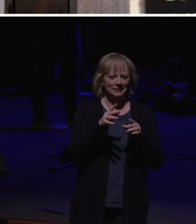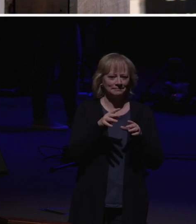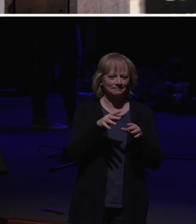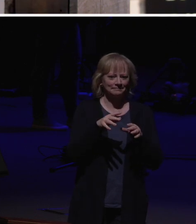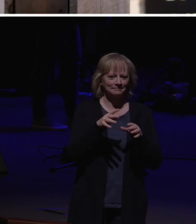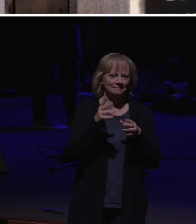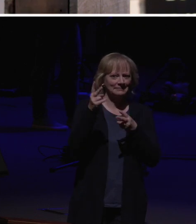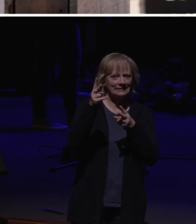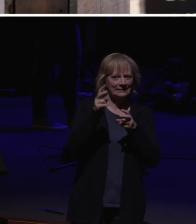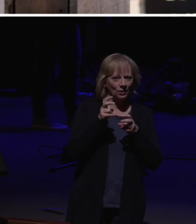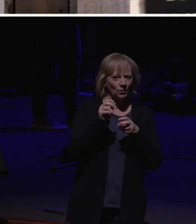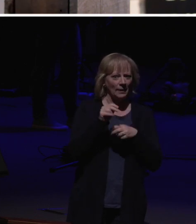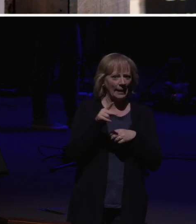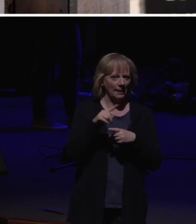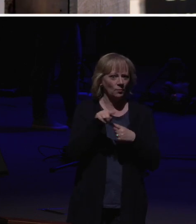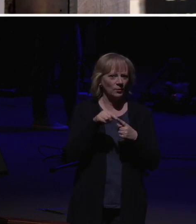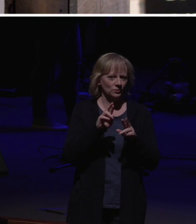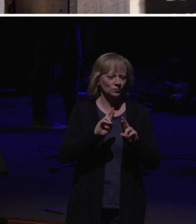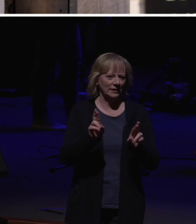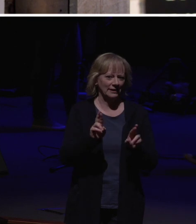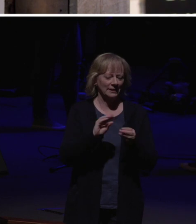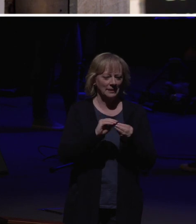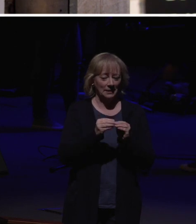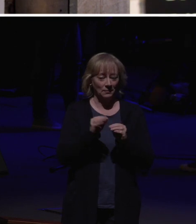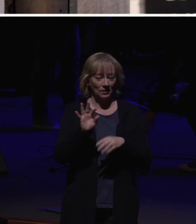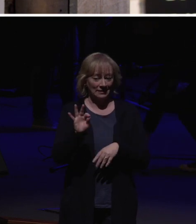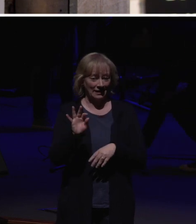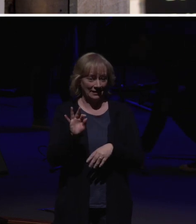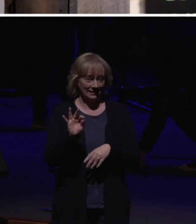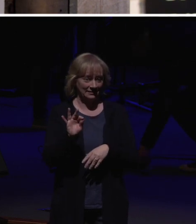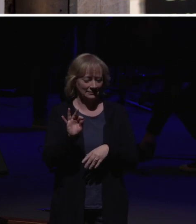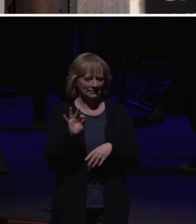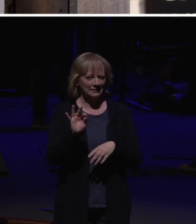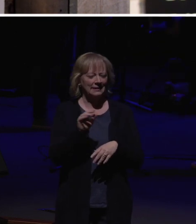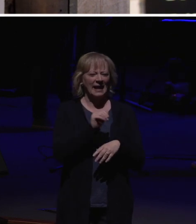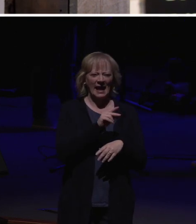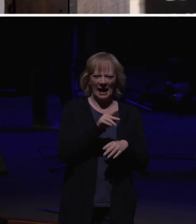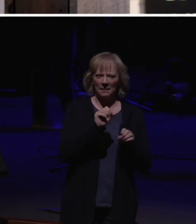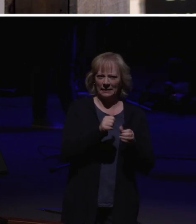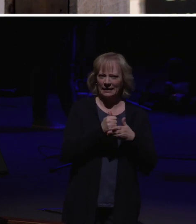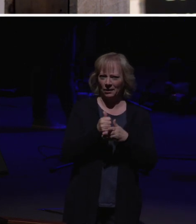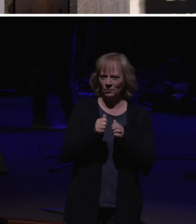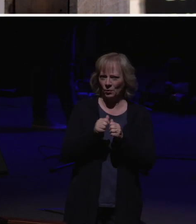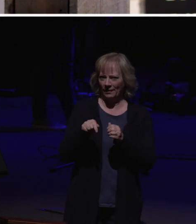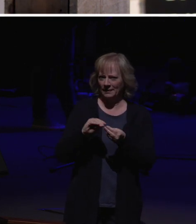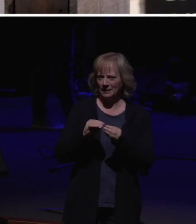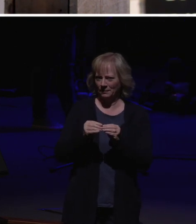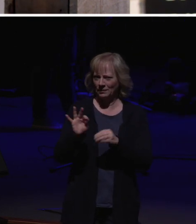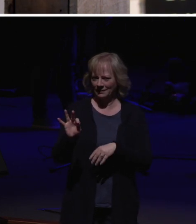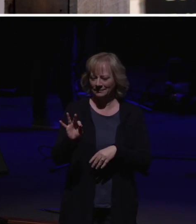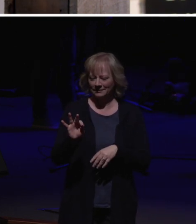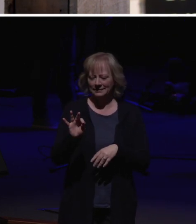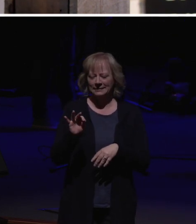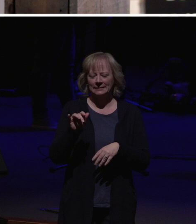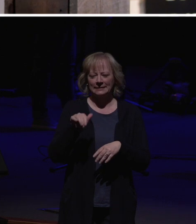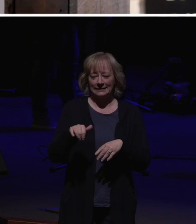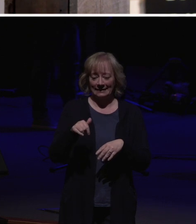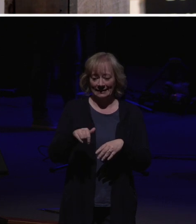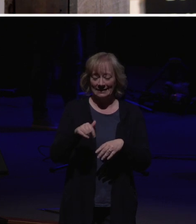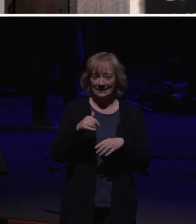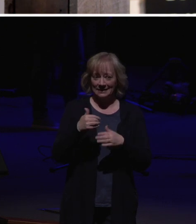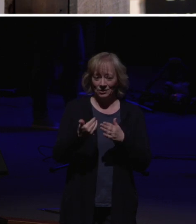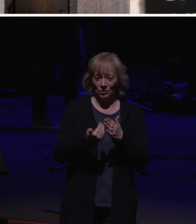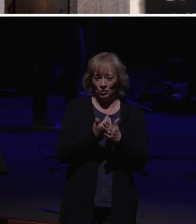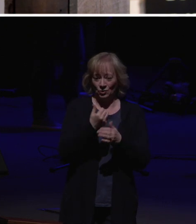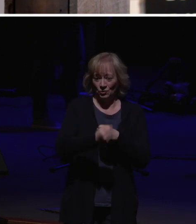out. Nine, the app would actually help with this. It's the beginning of the new year. Do you need